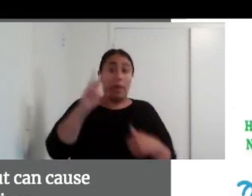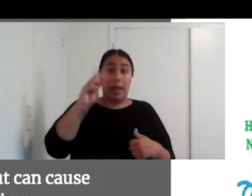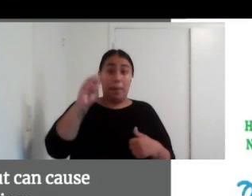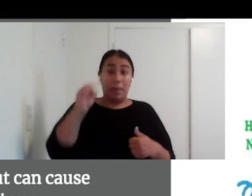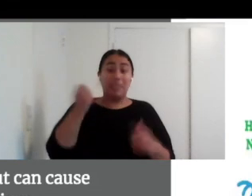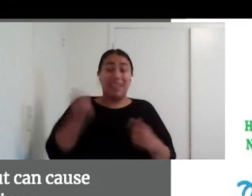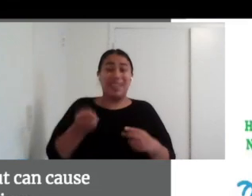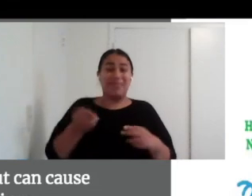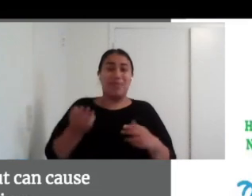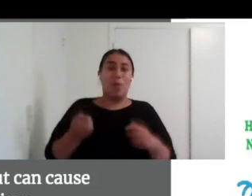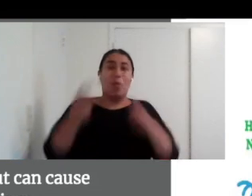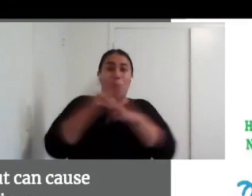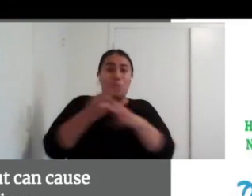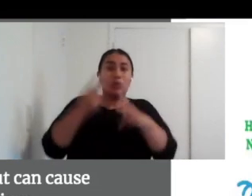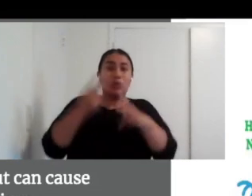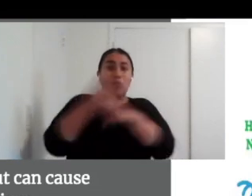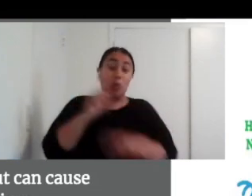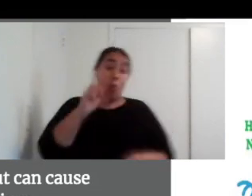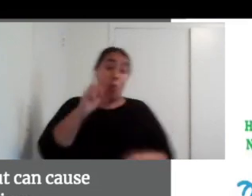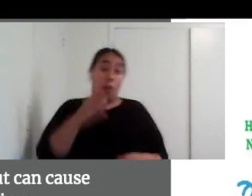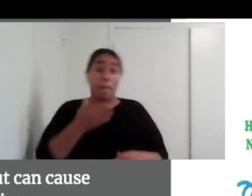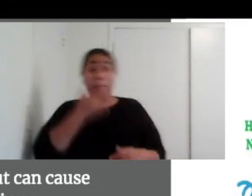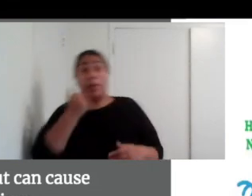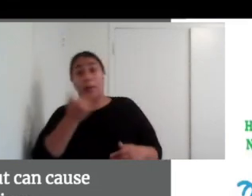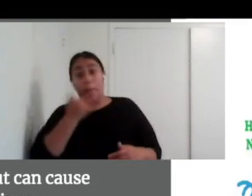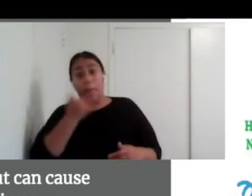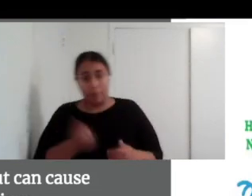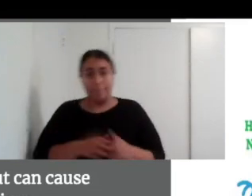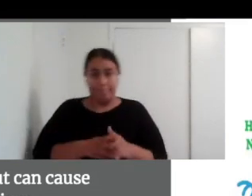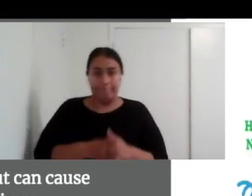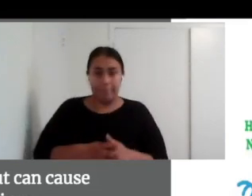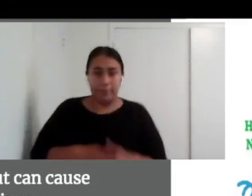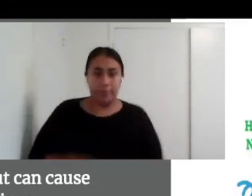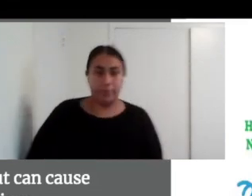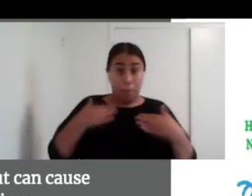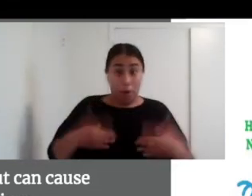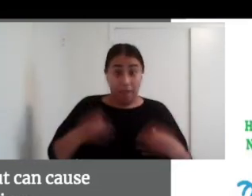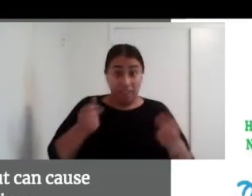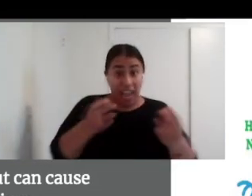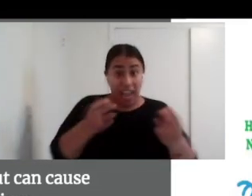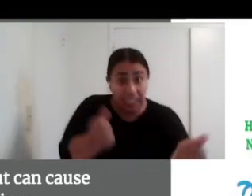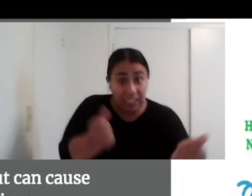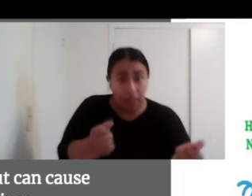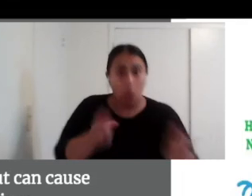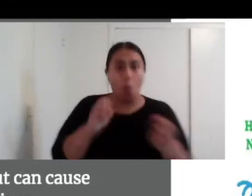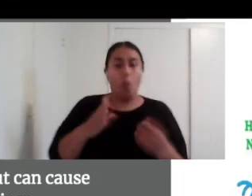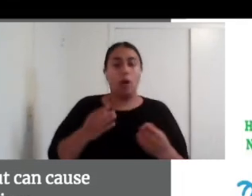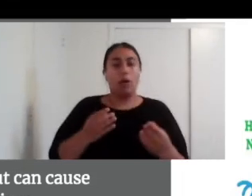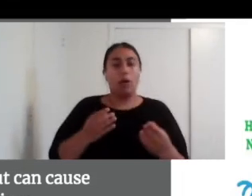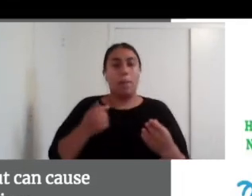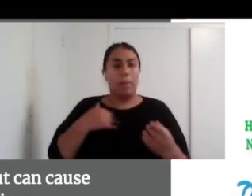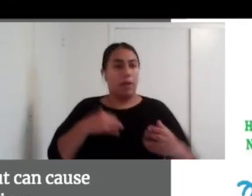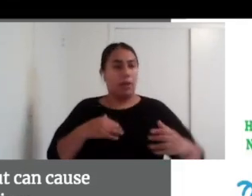these are the newer presenting symptoms, and this is what the patient has always had. These are multiple sclerosing lesions. And that is why they named the condition multiple